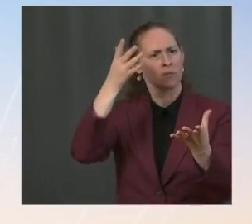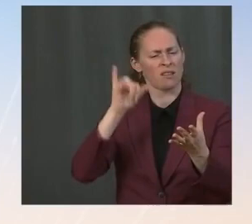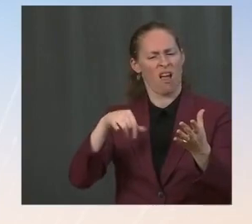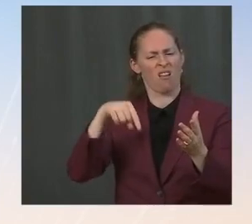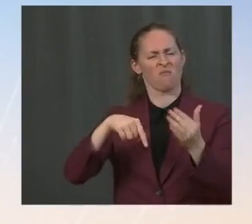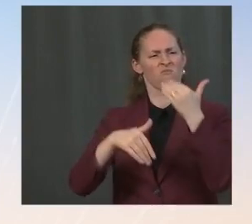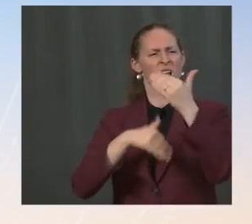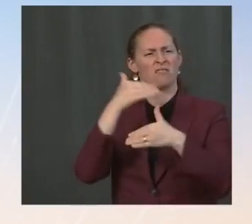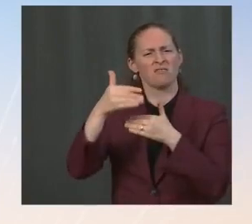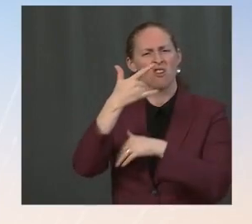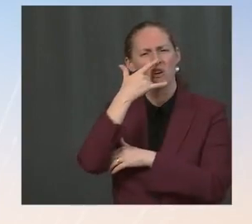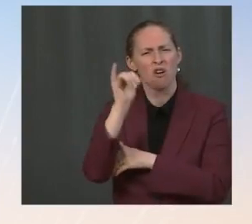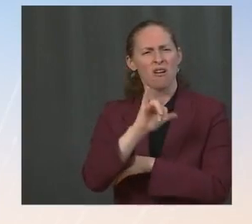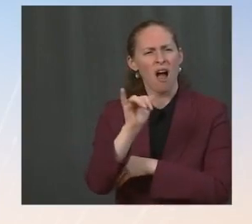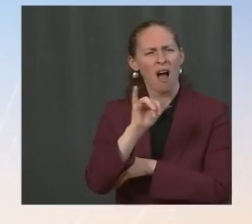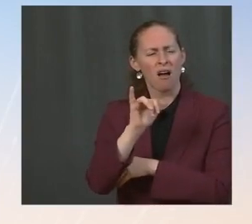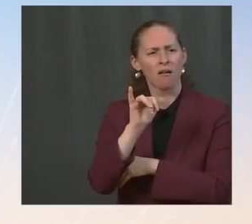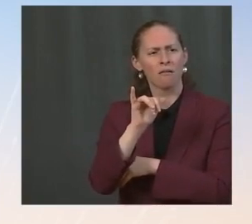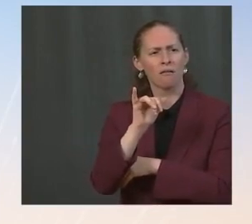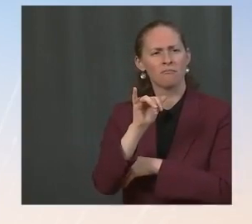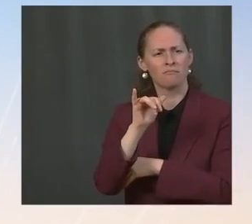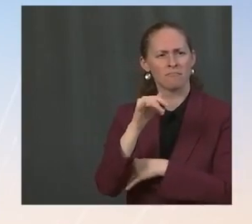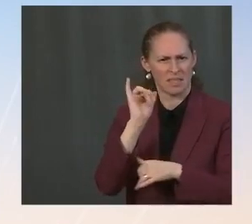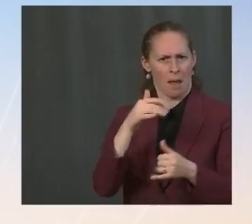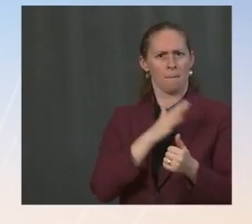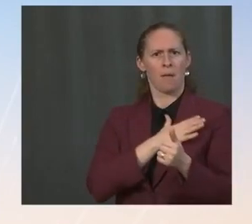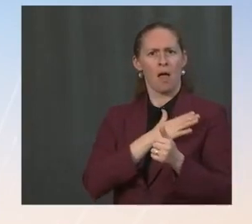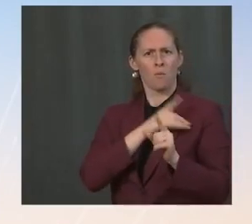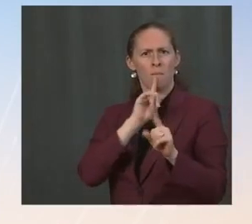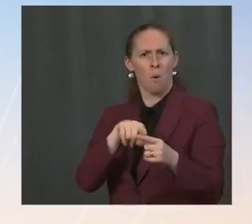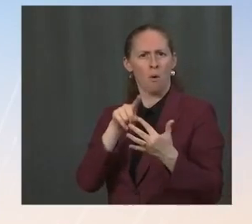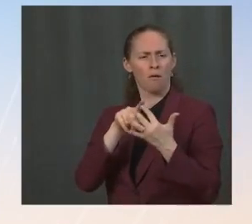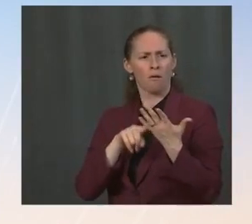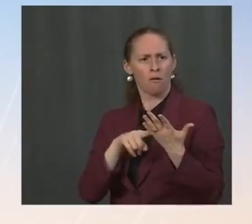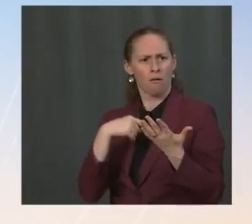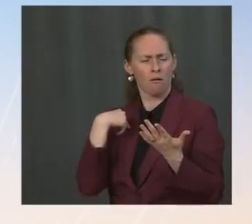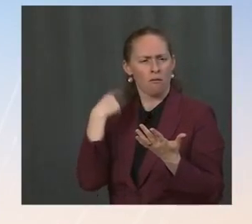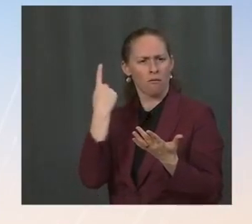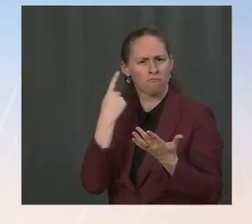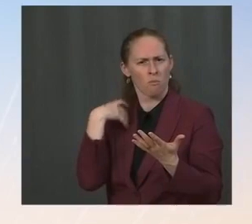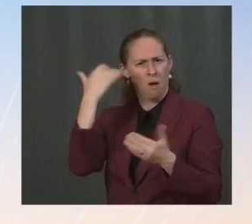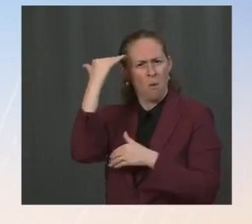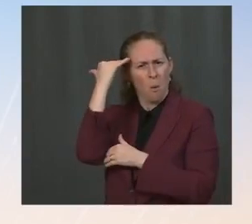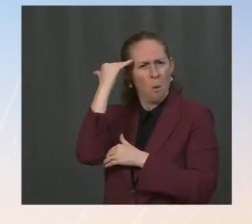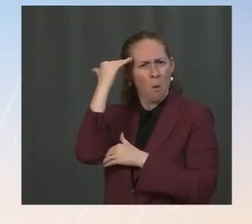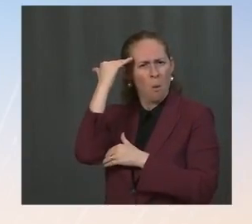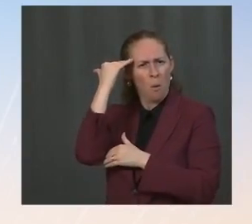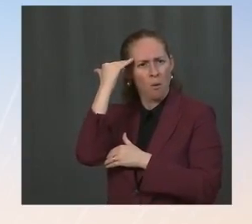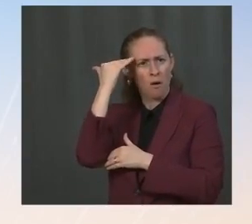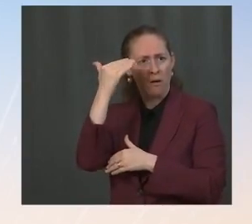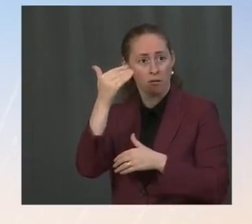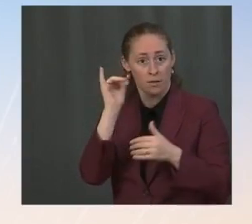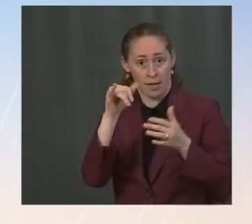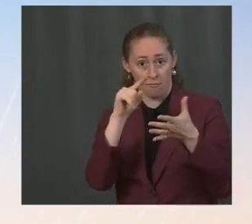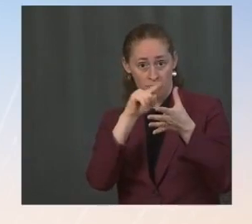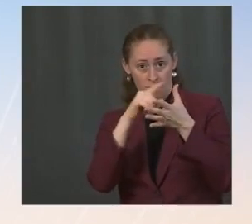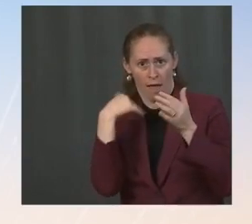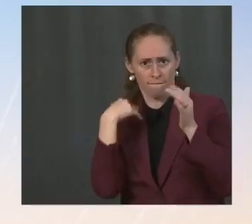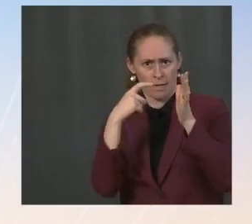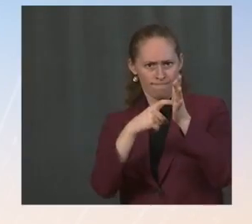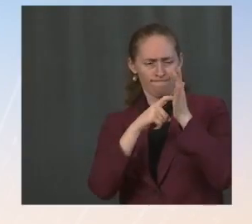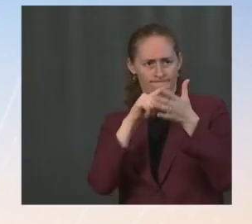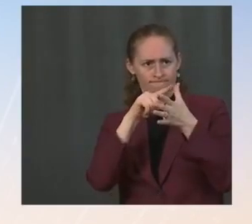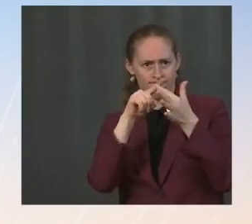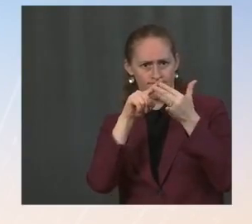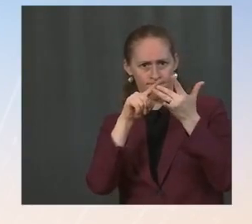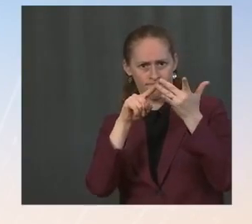be able to say in my reporting, if you meet these qualifications, you are the folks who can come into the country. And I think a lot of